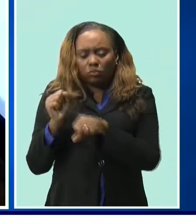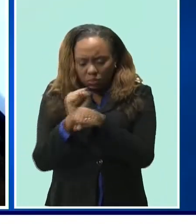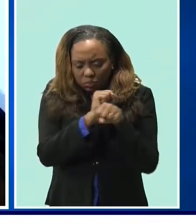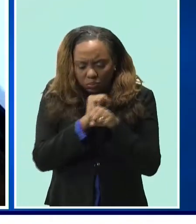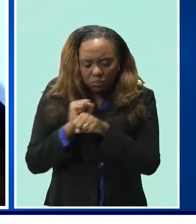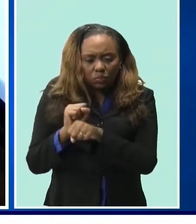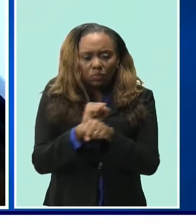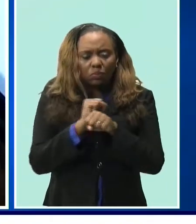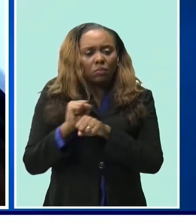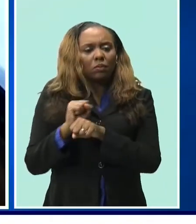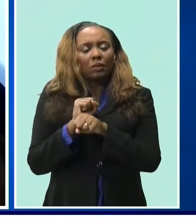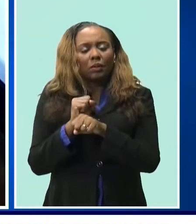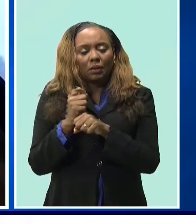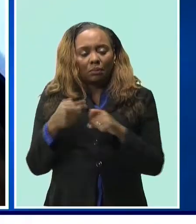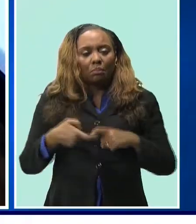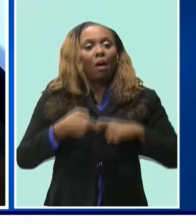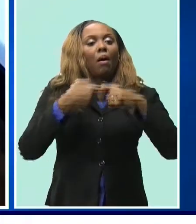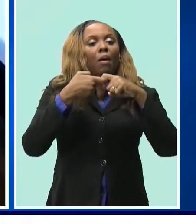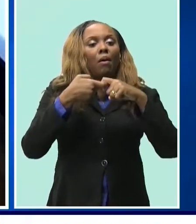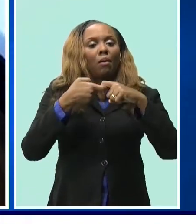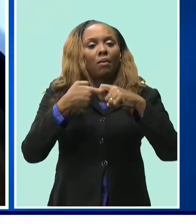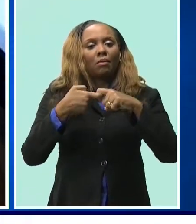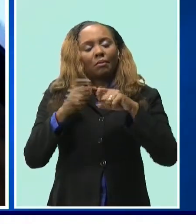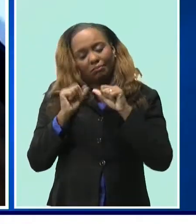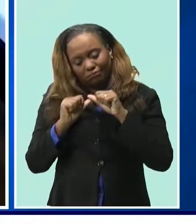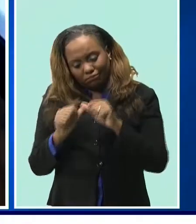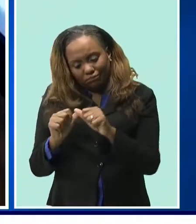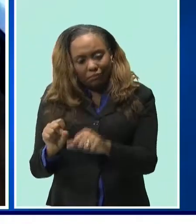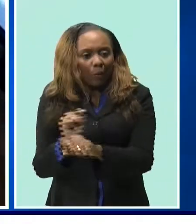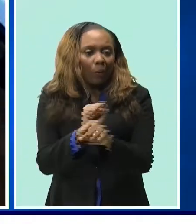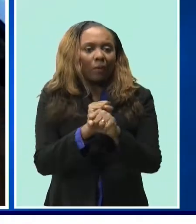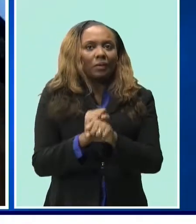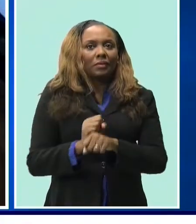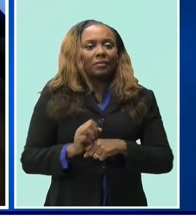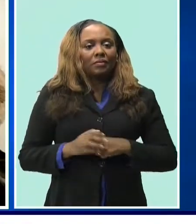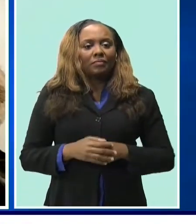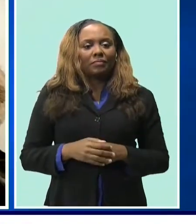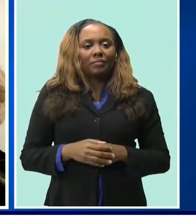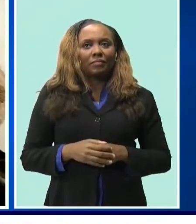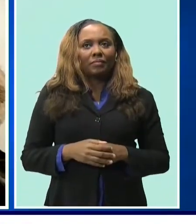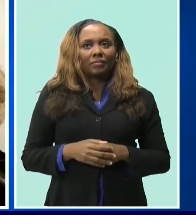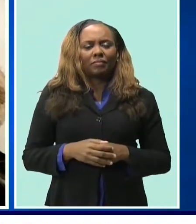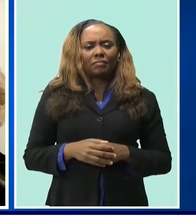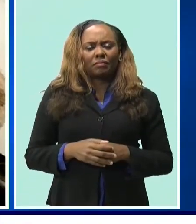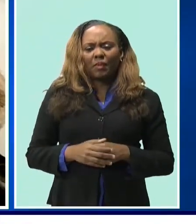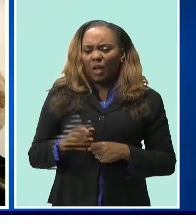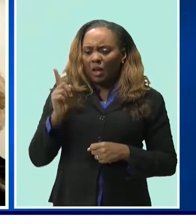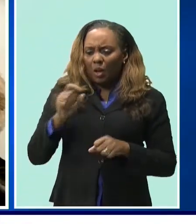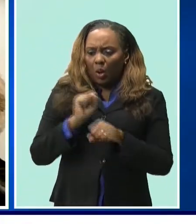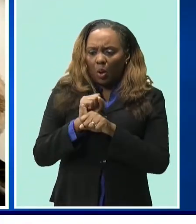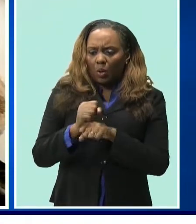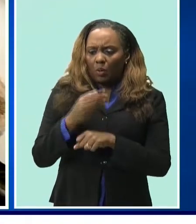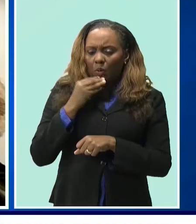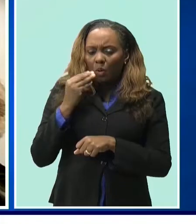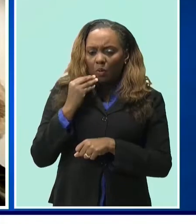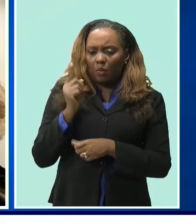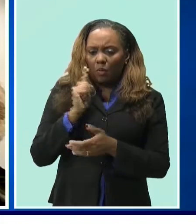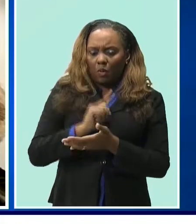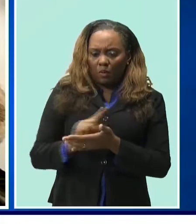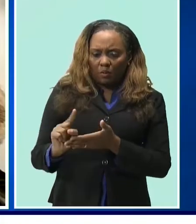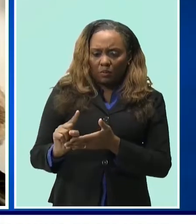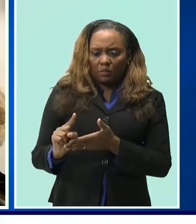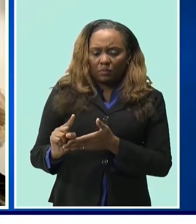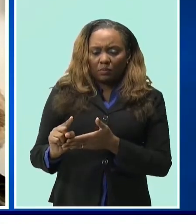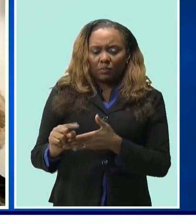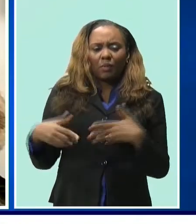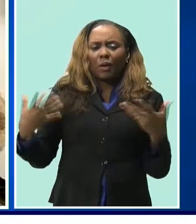for a particular time. I stop, take a break, and then I continue to work again. As somebody who's now been working from home for just over a week, as you said,